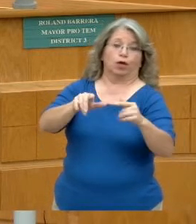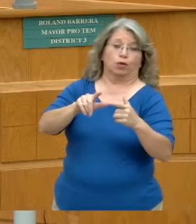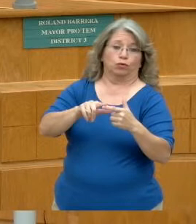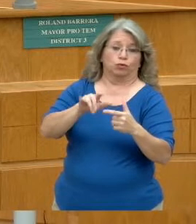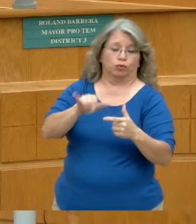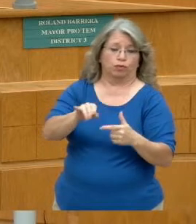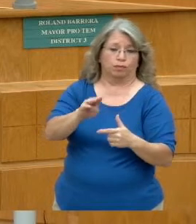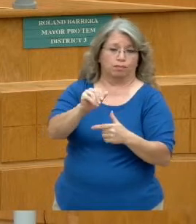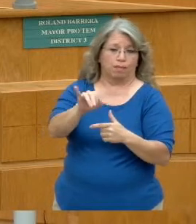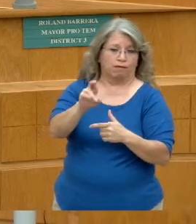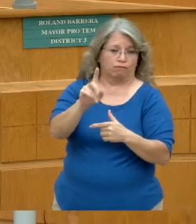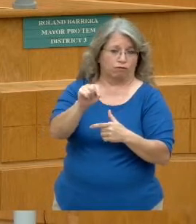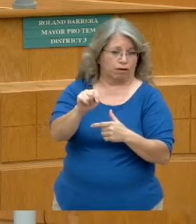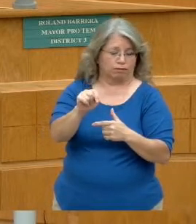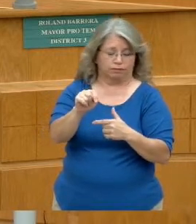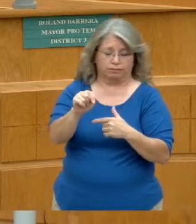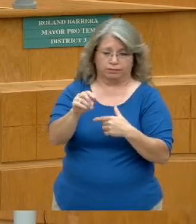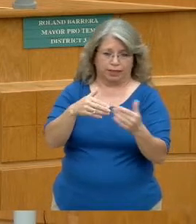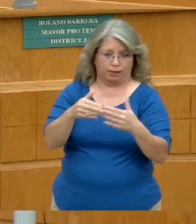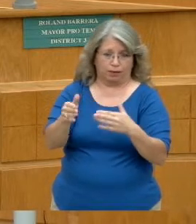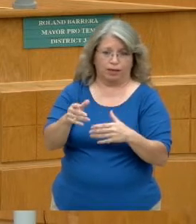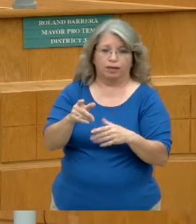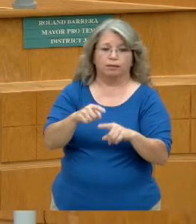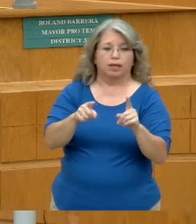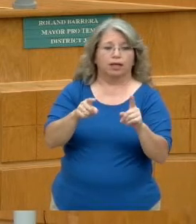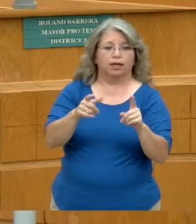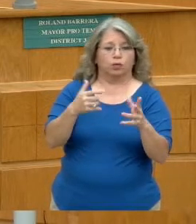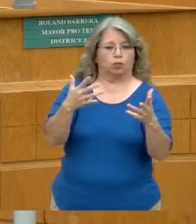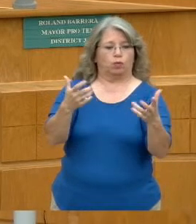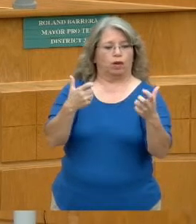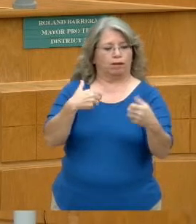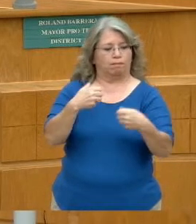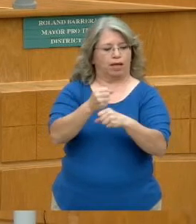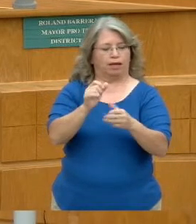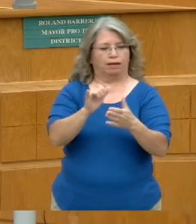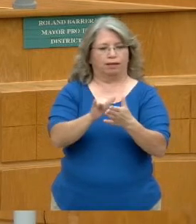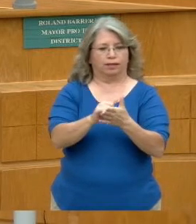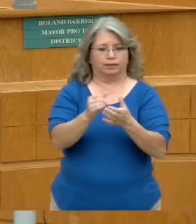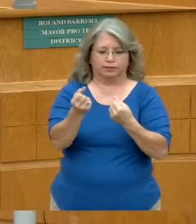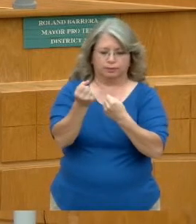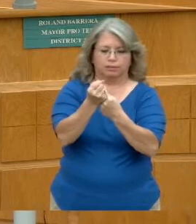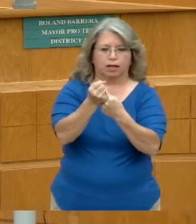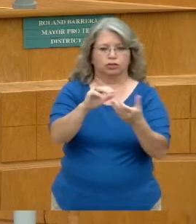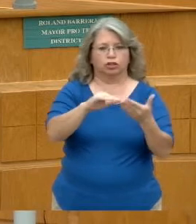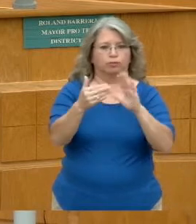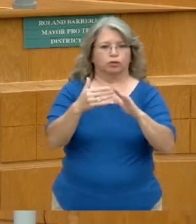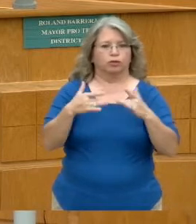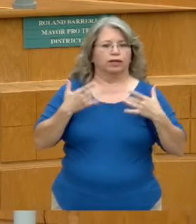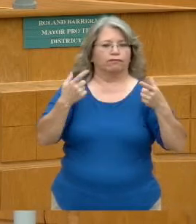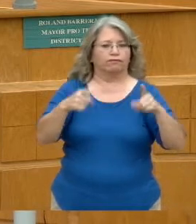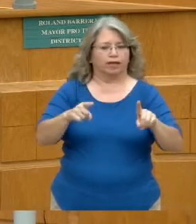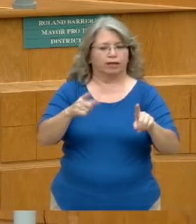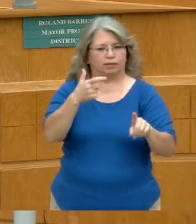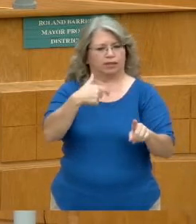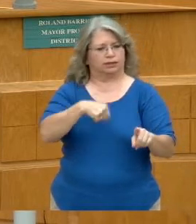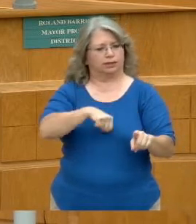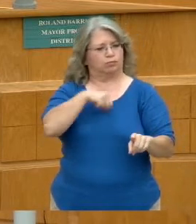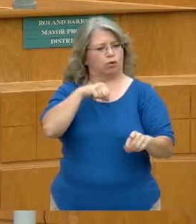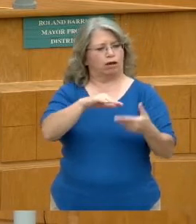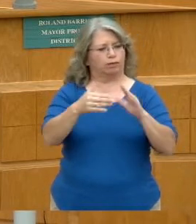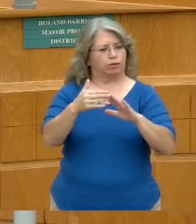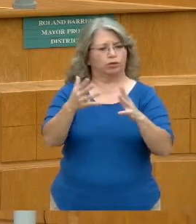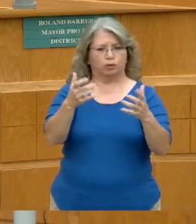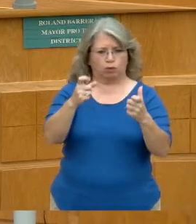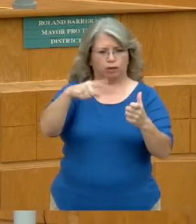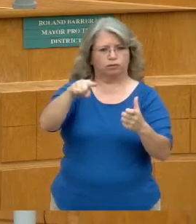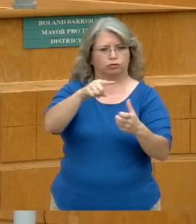make it a community event. This is a proud community, and we want it to be a healthy community as